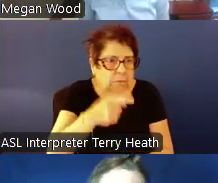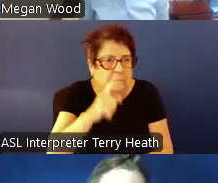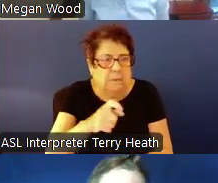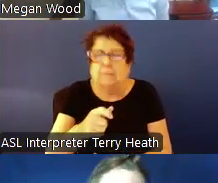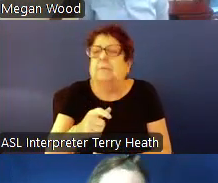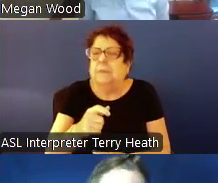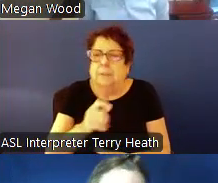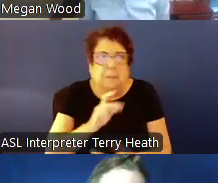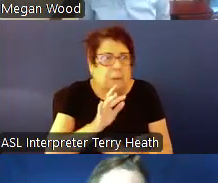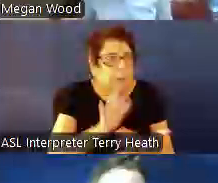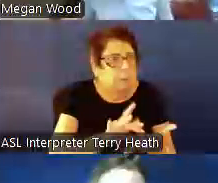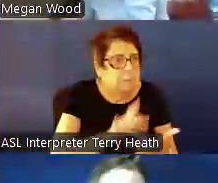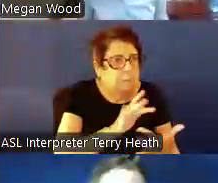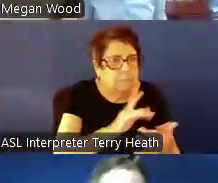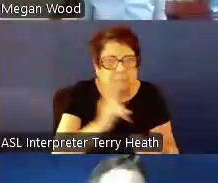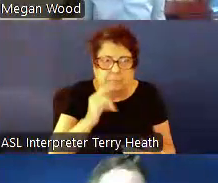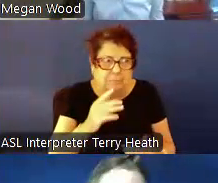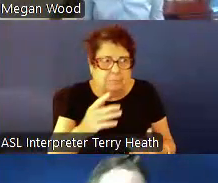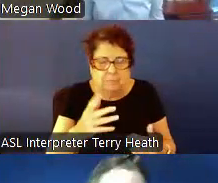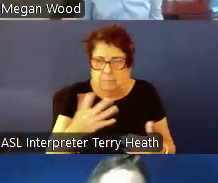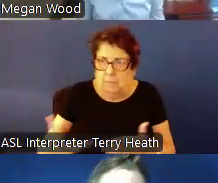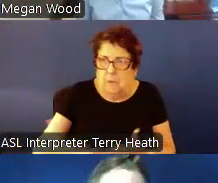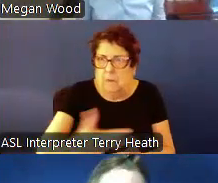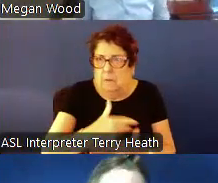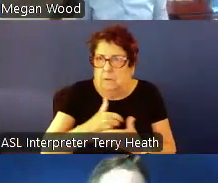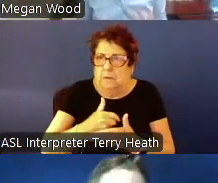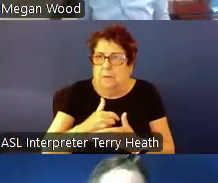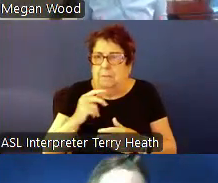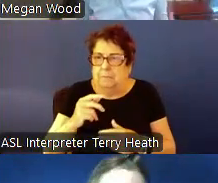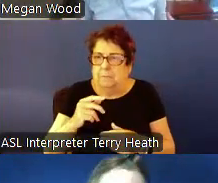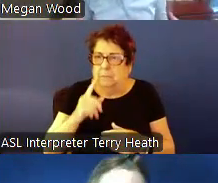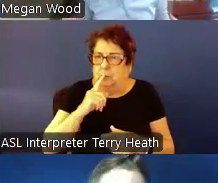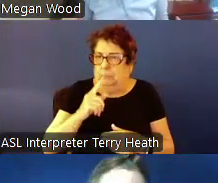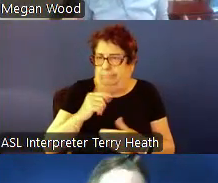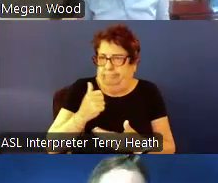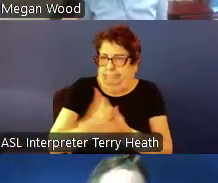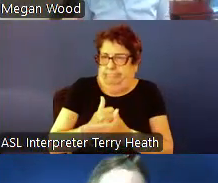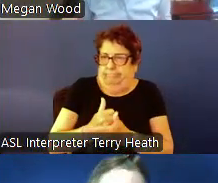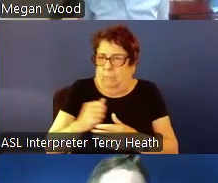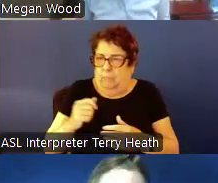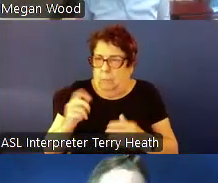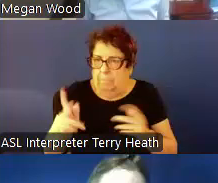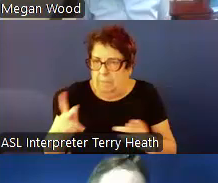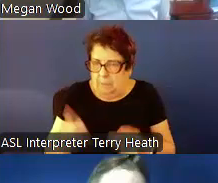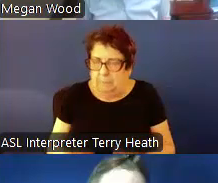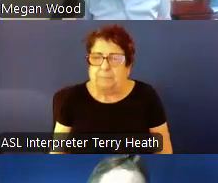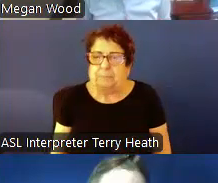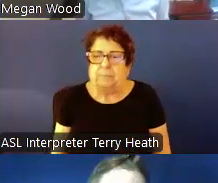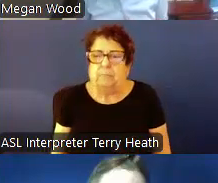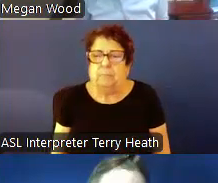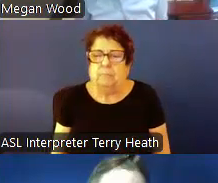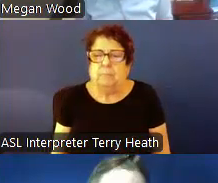Megan, did you have anything to add on this one? Yeah, I think, prior to us really solidifying